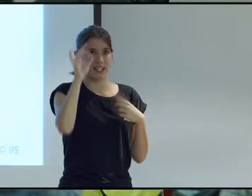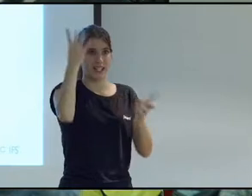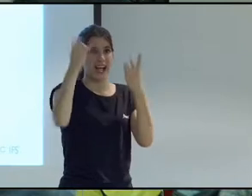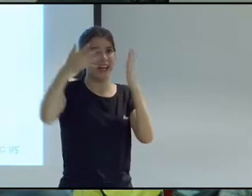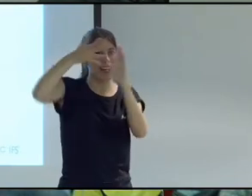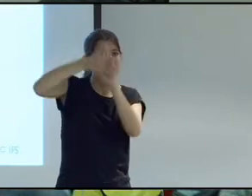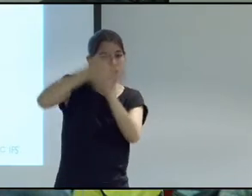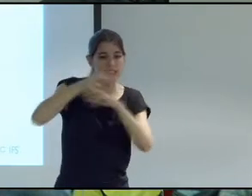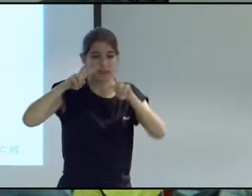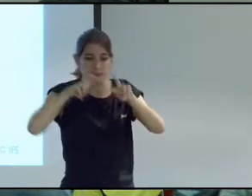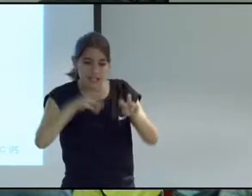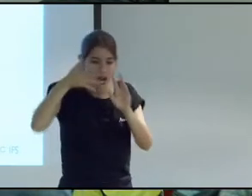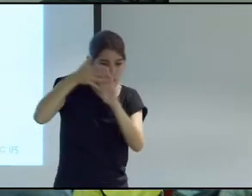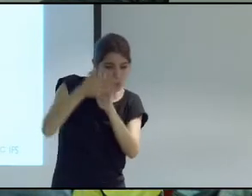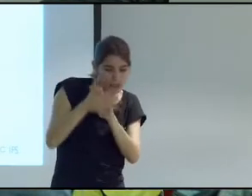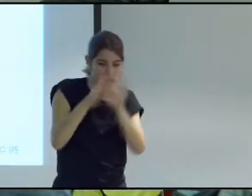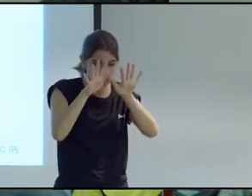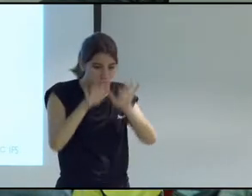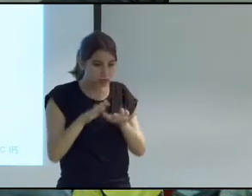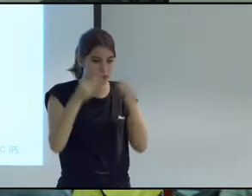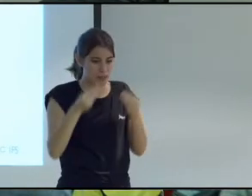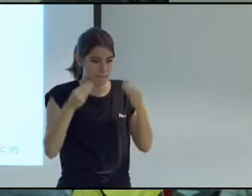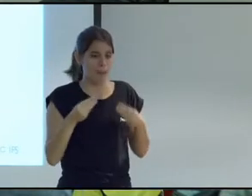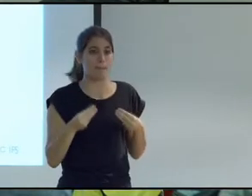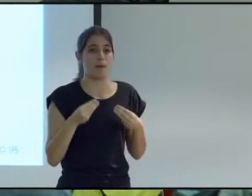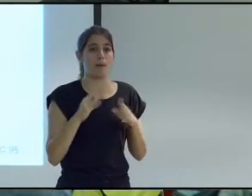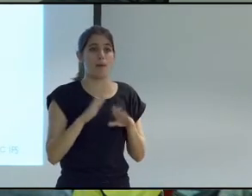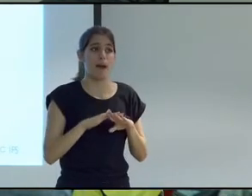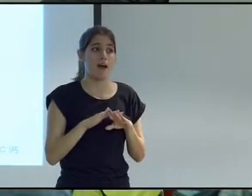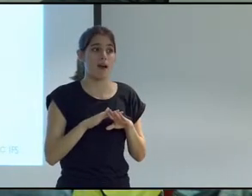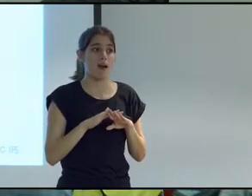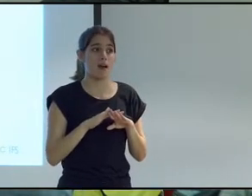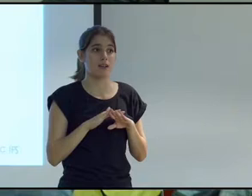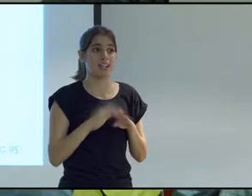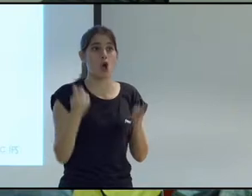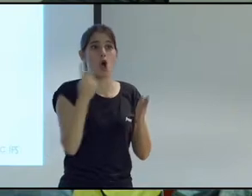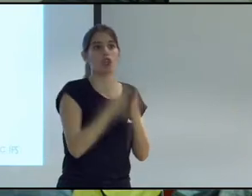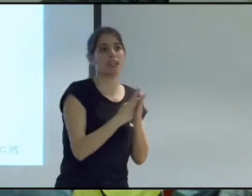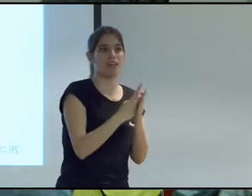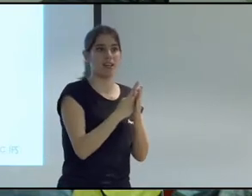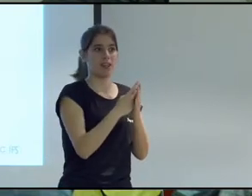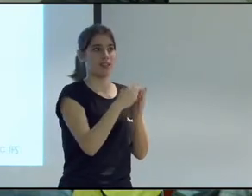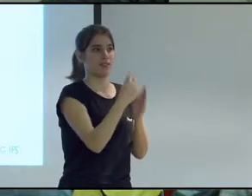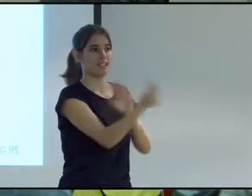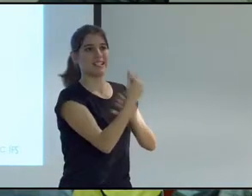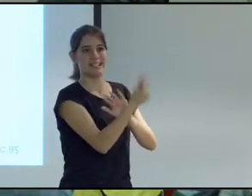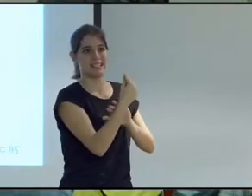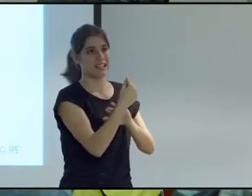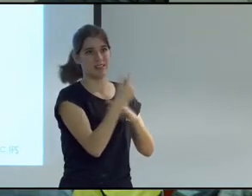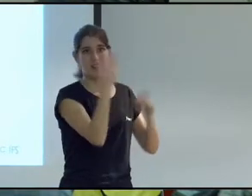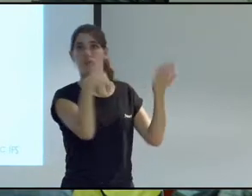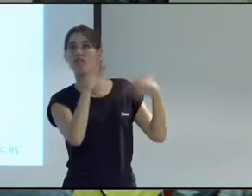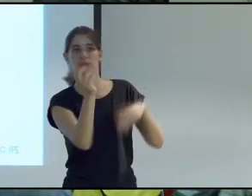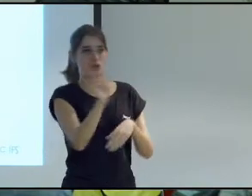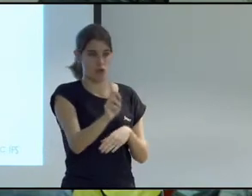create reasons and to do research on ideas and arguments so that people no longer say that this